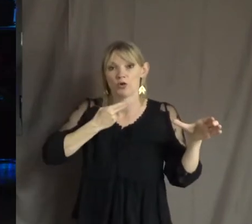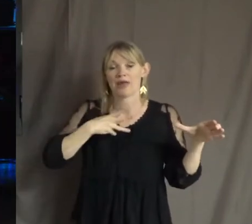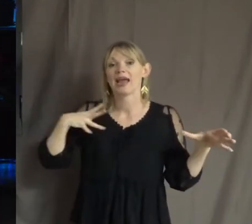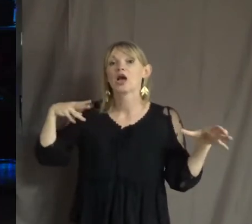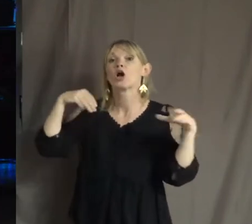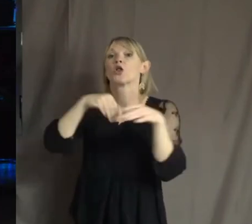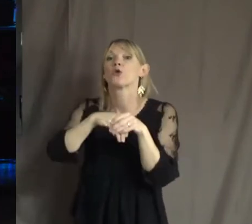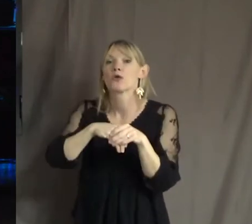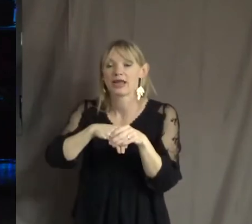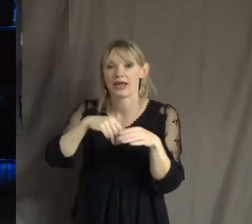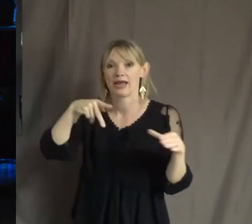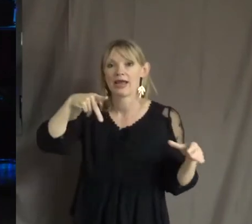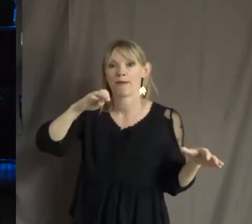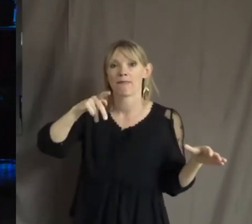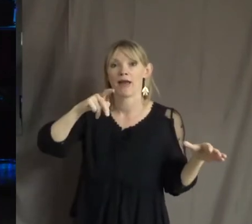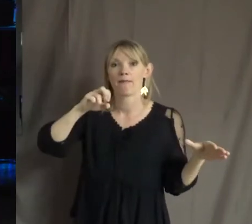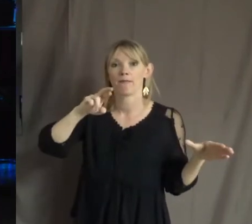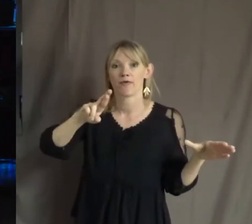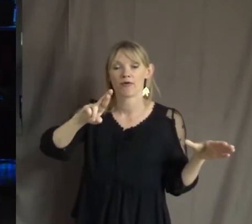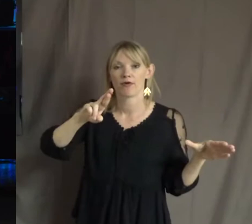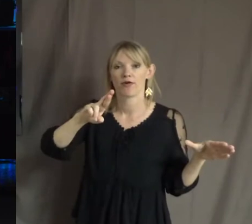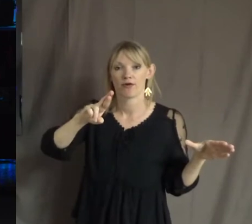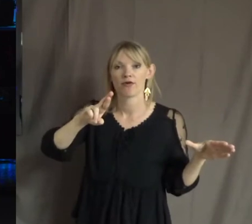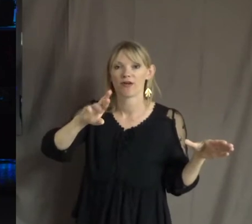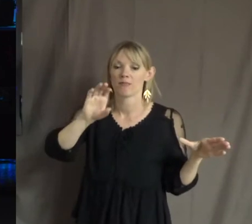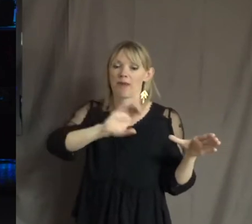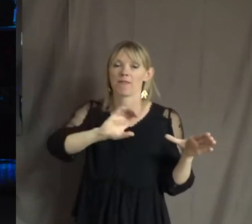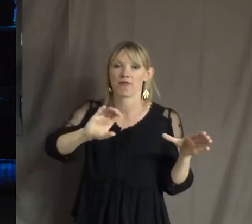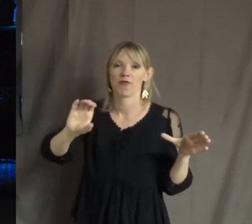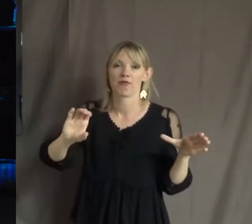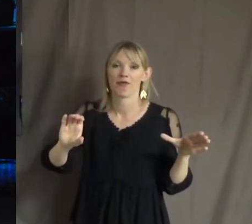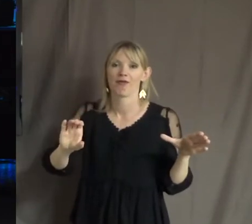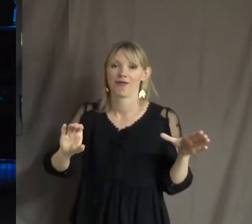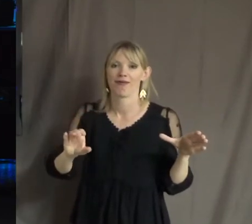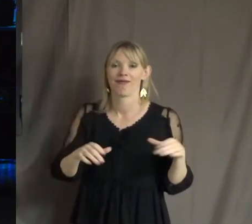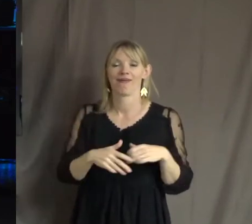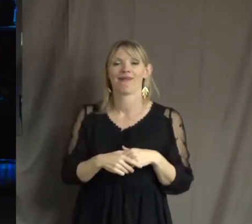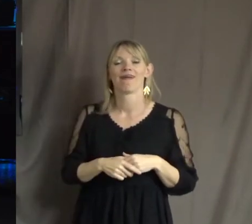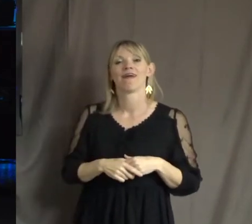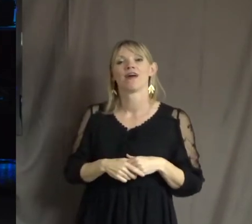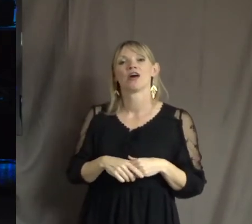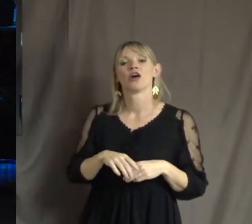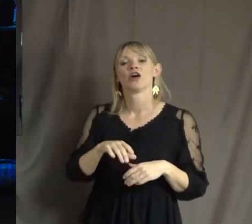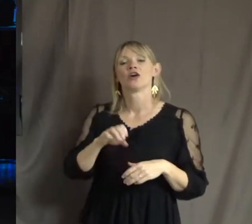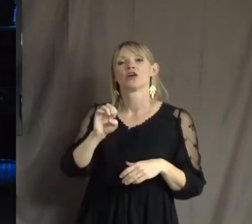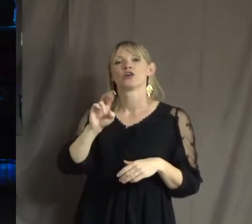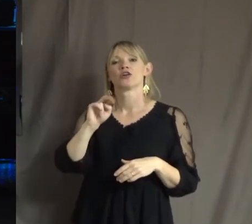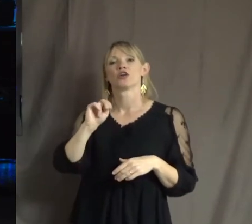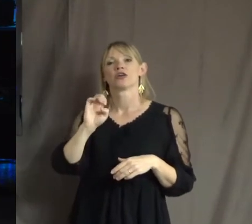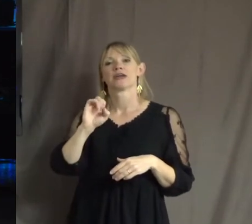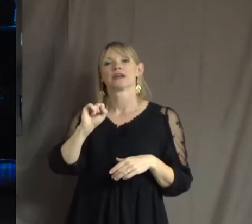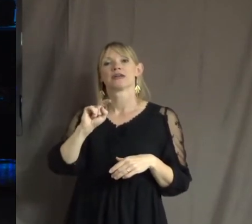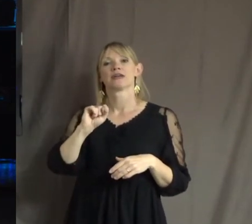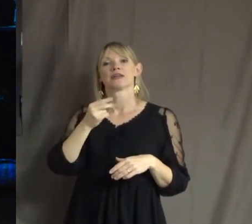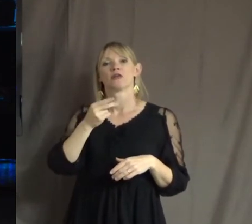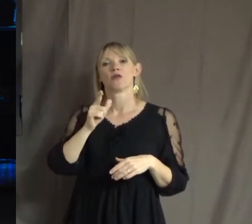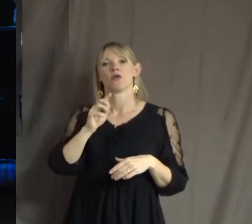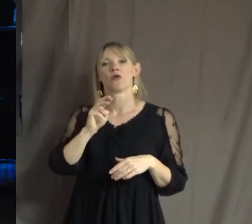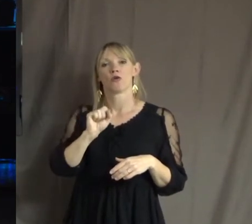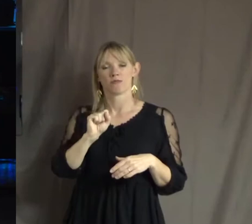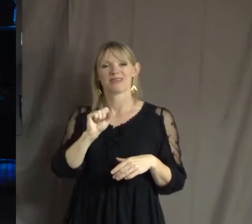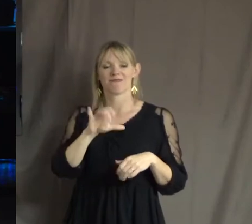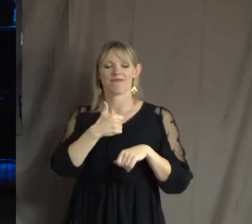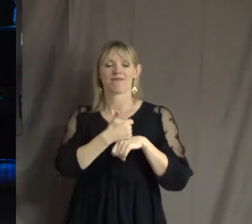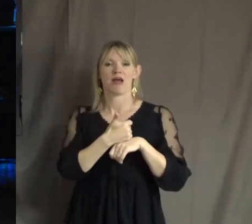peppercorns. Many times the peppercorns. And Ernest Holmes, who we know is the founder of